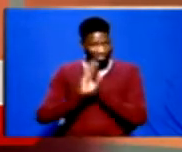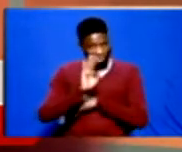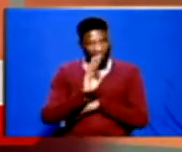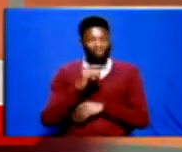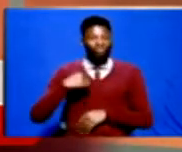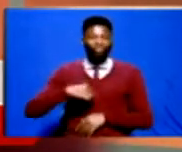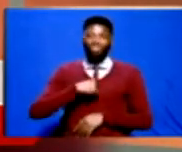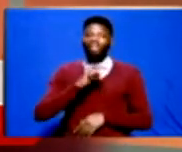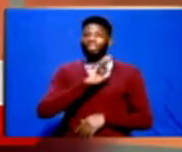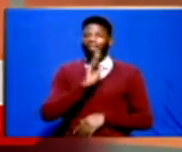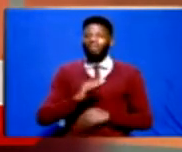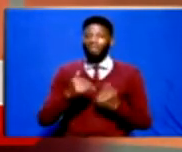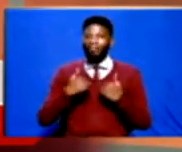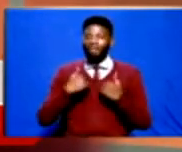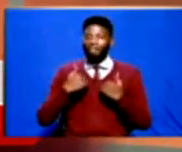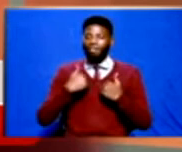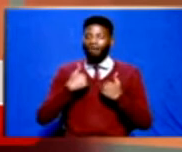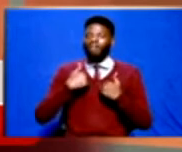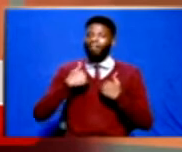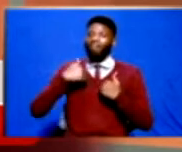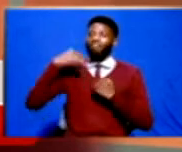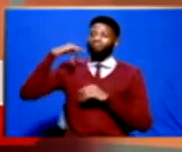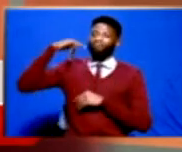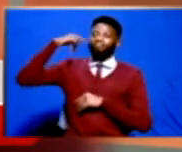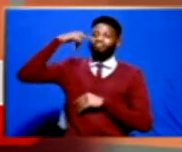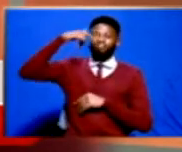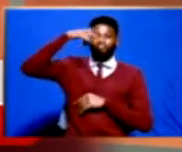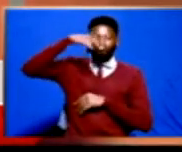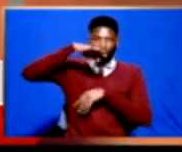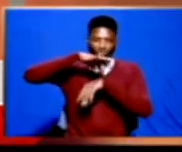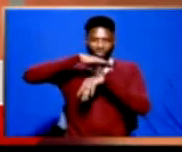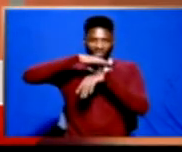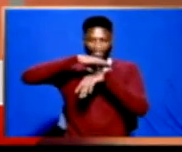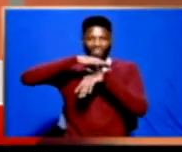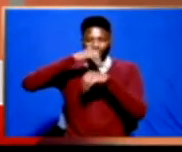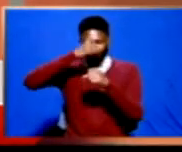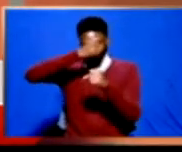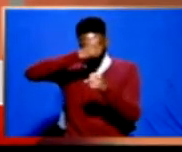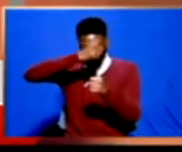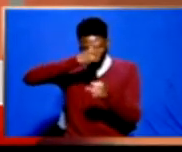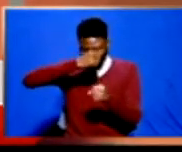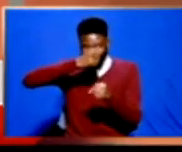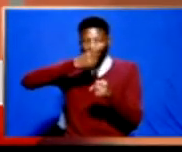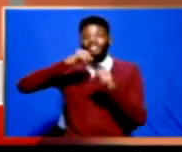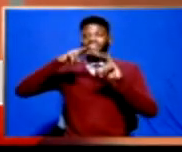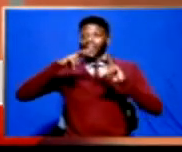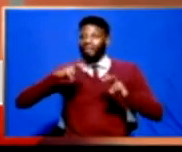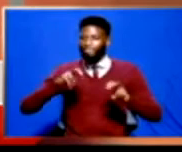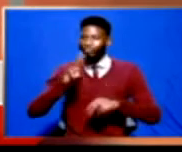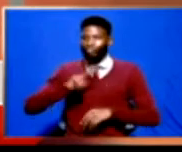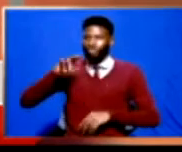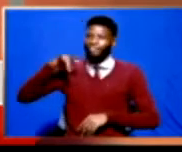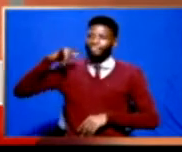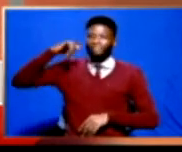call an airborne geophysical survey. This is a mechanism where you utilize planes and things like that to